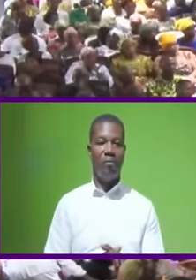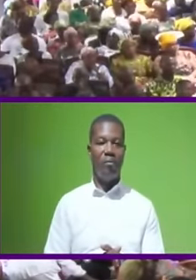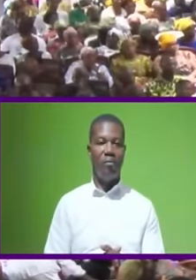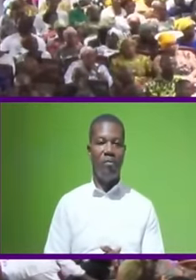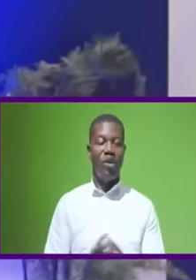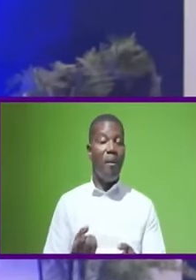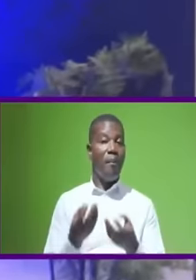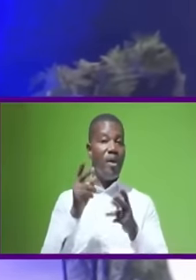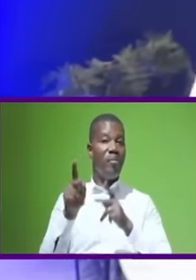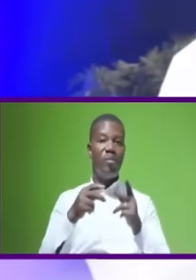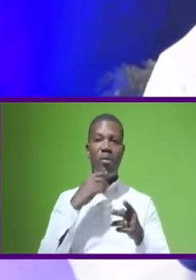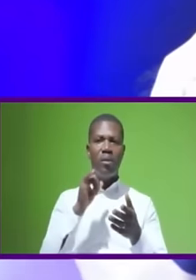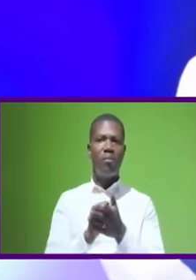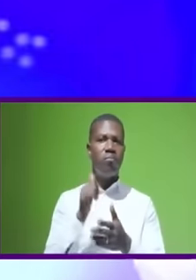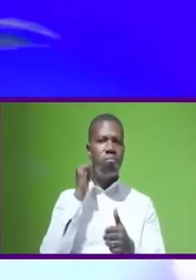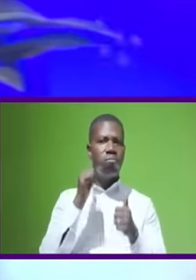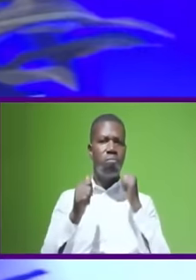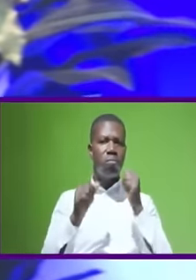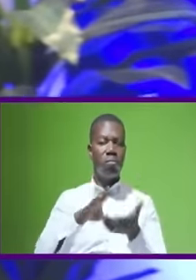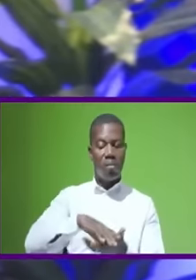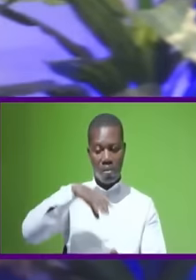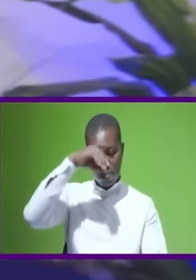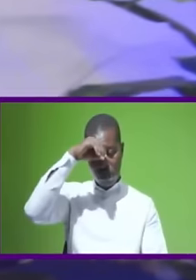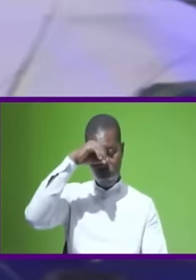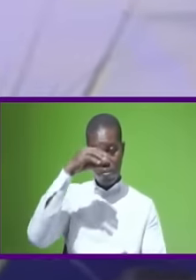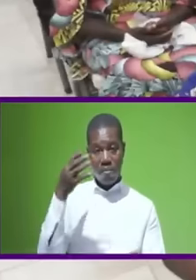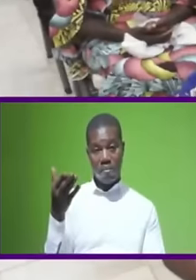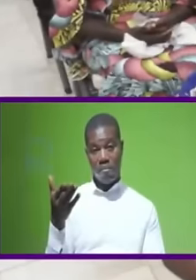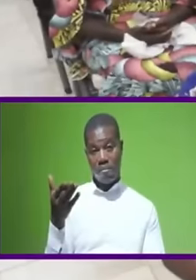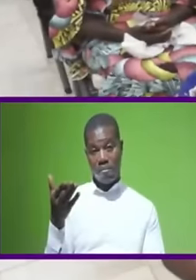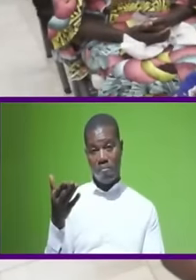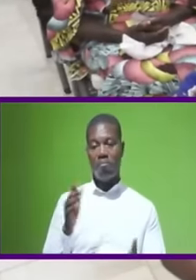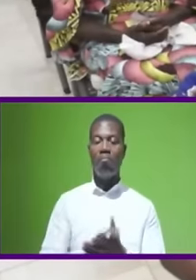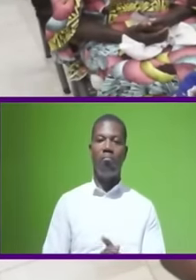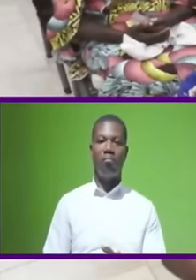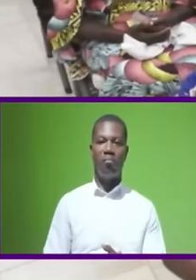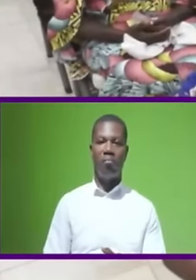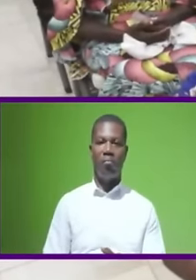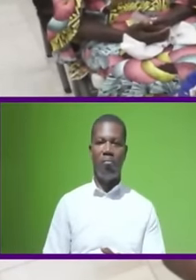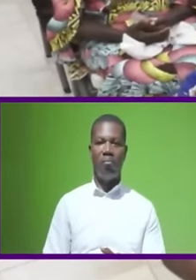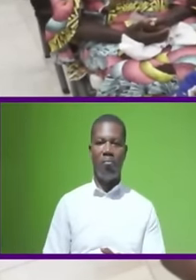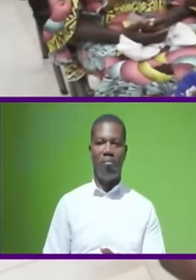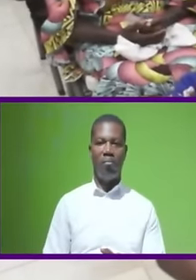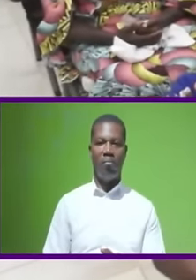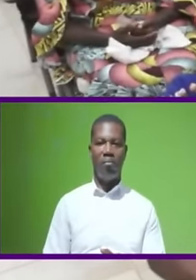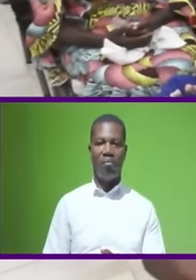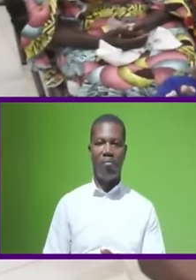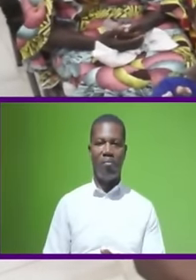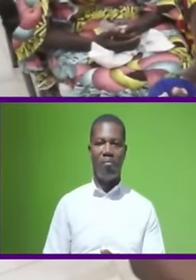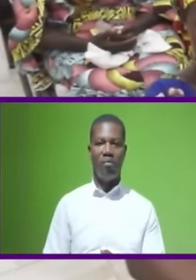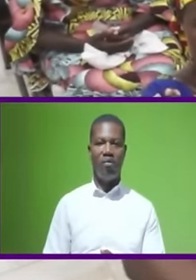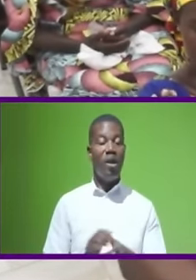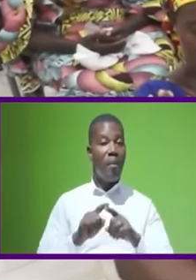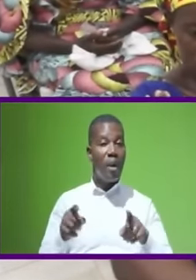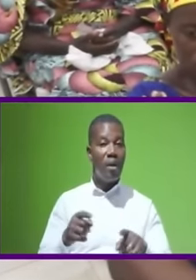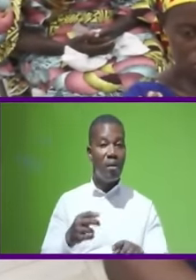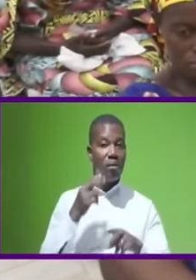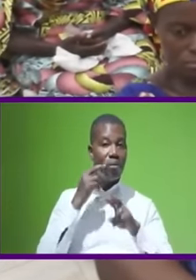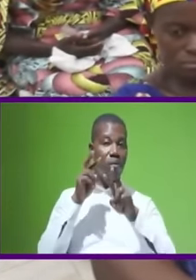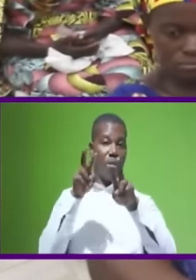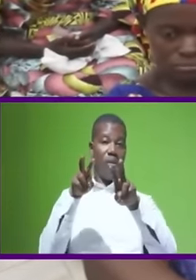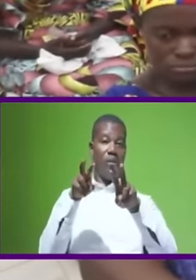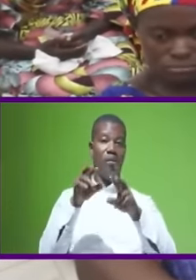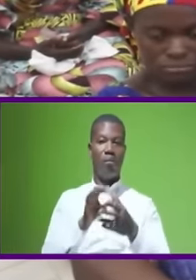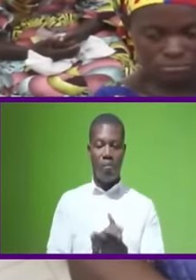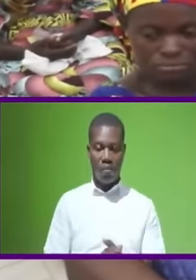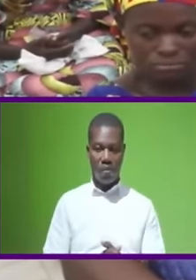And many of you say that for that we will not learn from you. But then we will